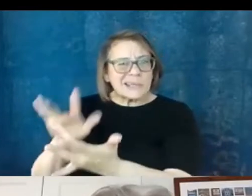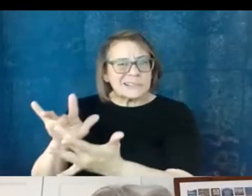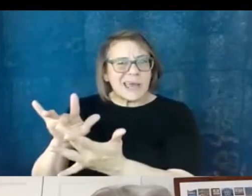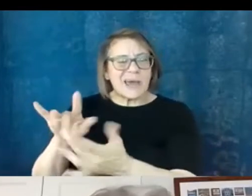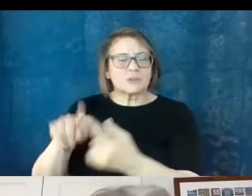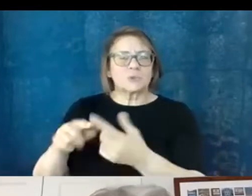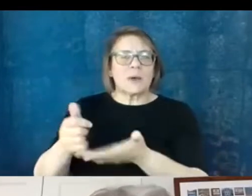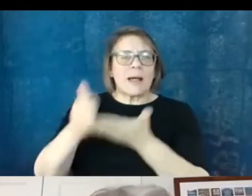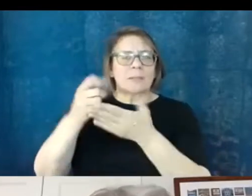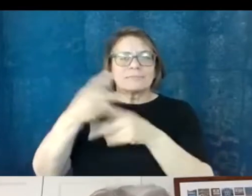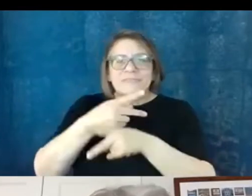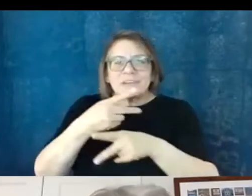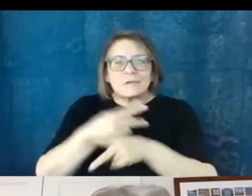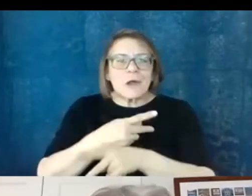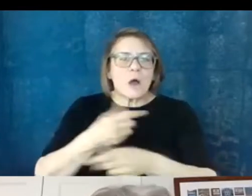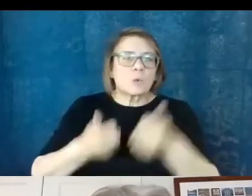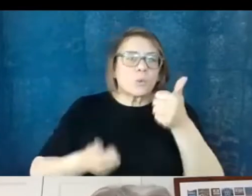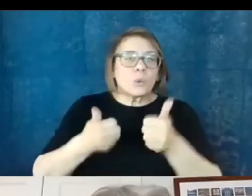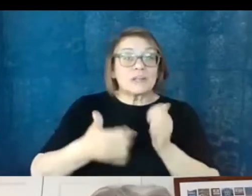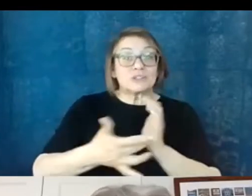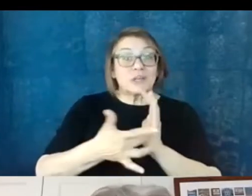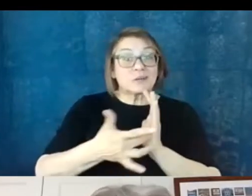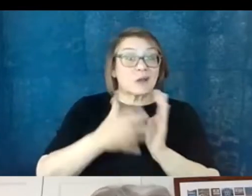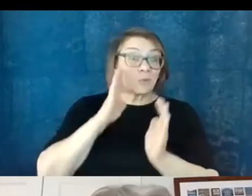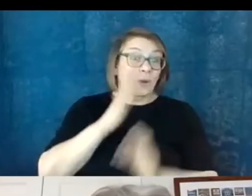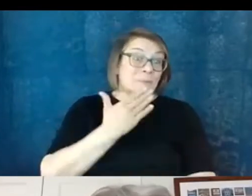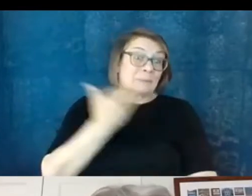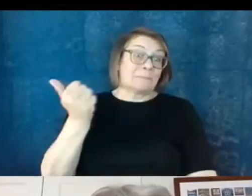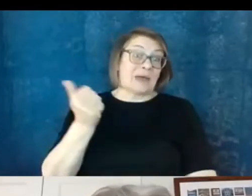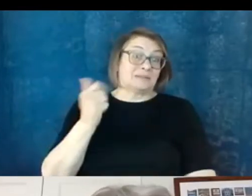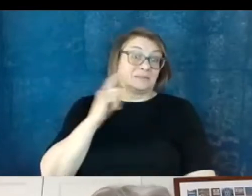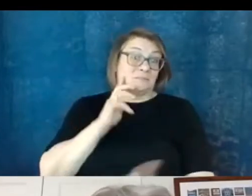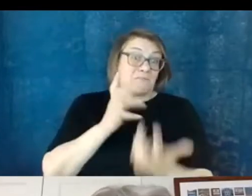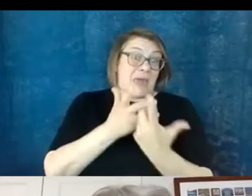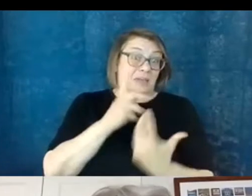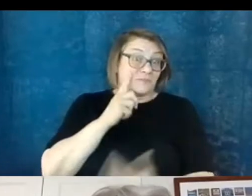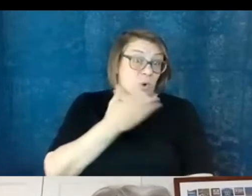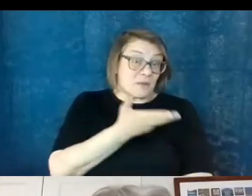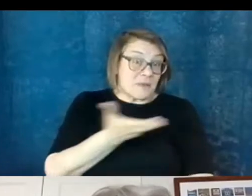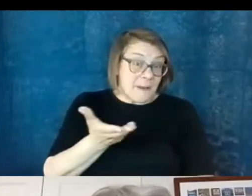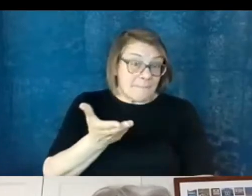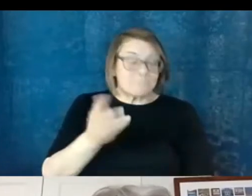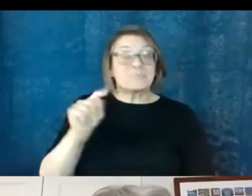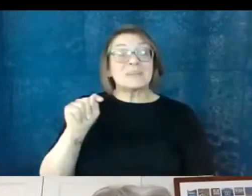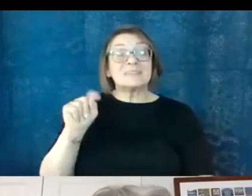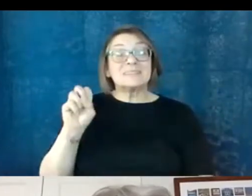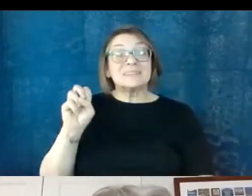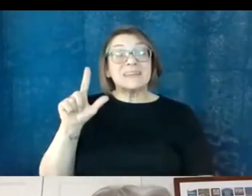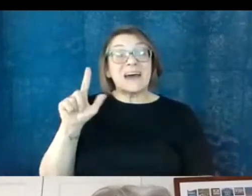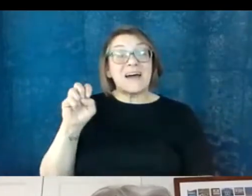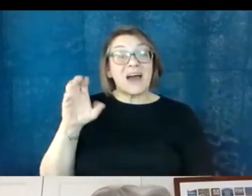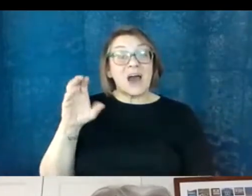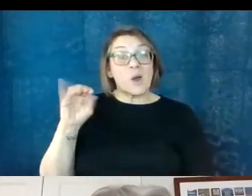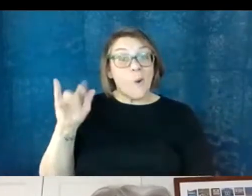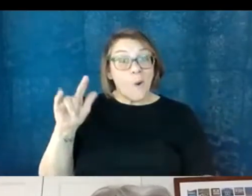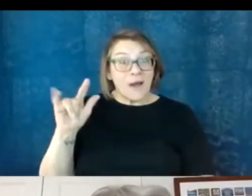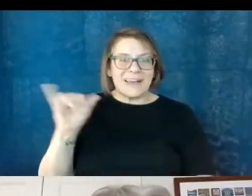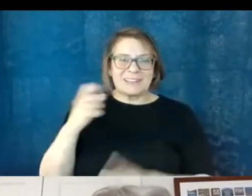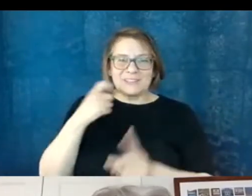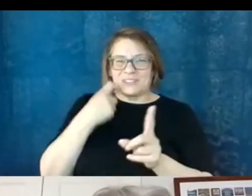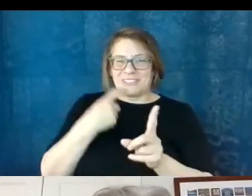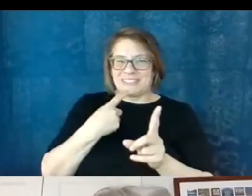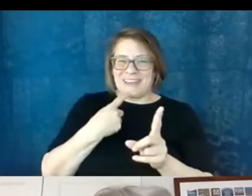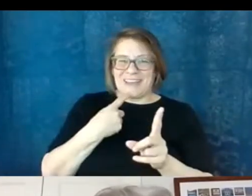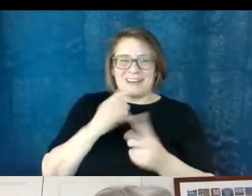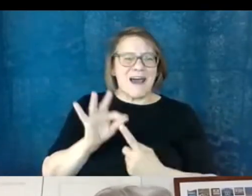navigation to find out which technologies would be best appropriate for them. The telecoil, just as was said, you know,